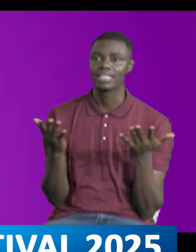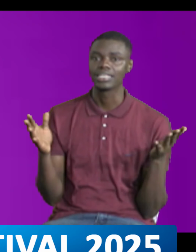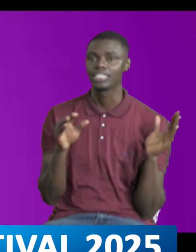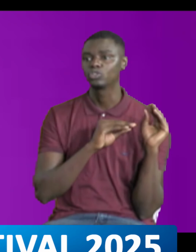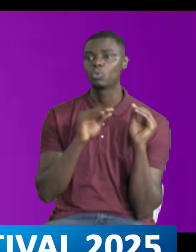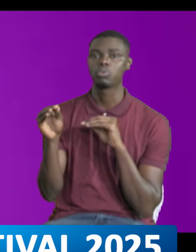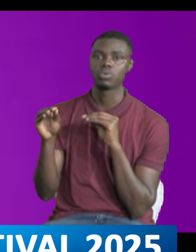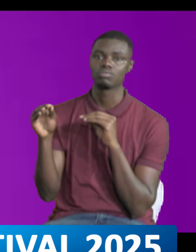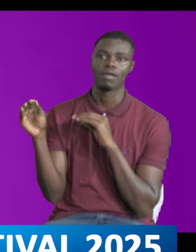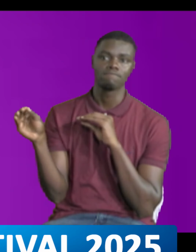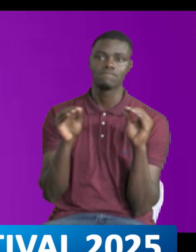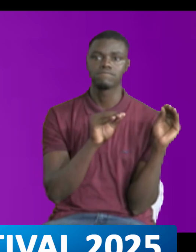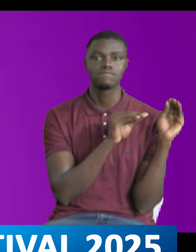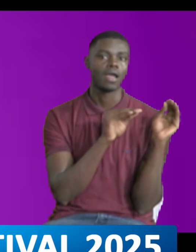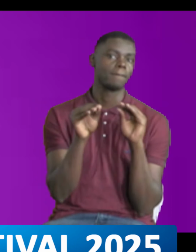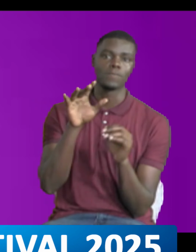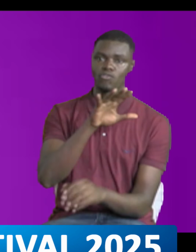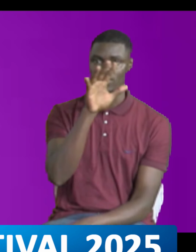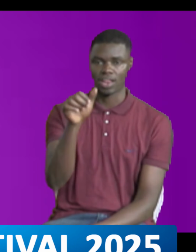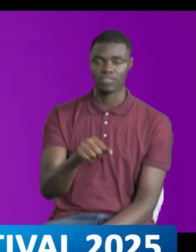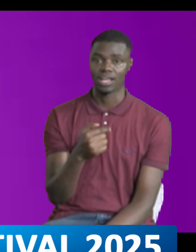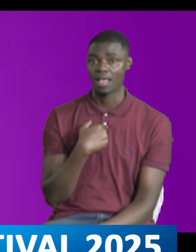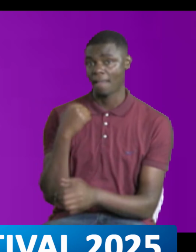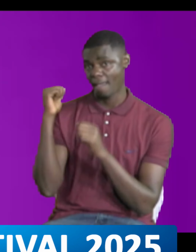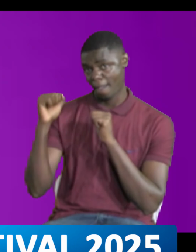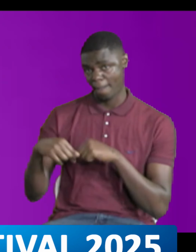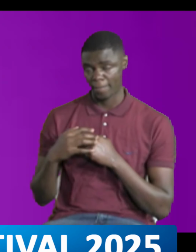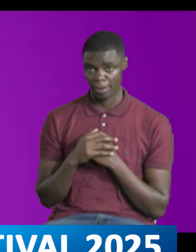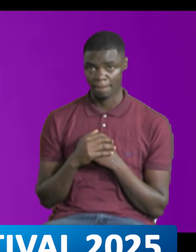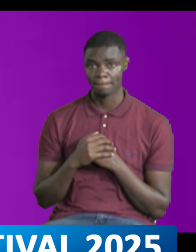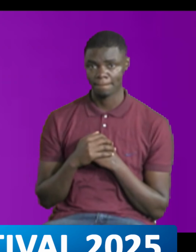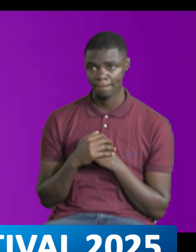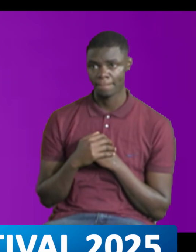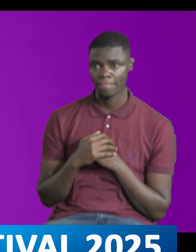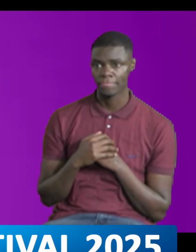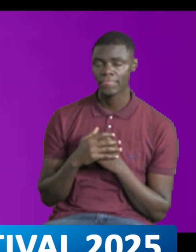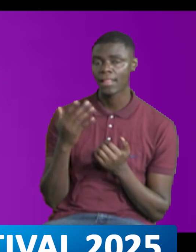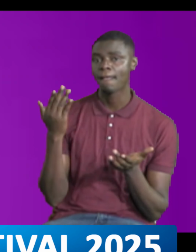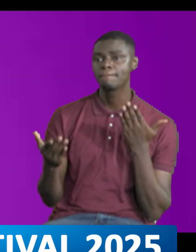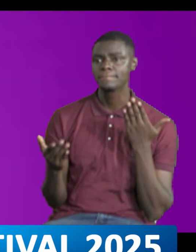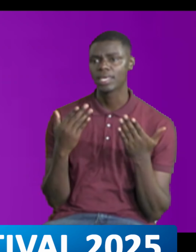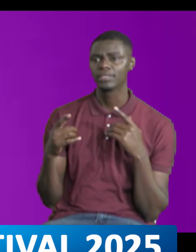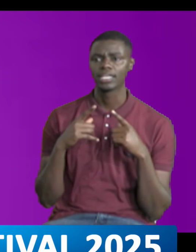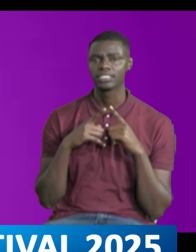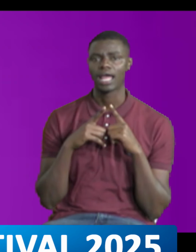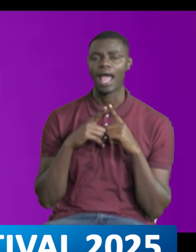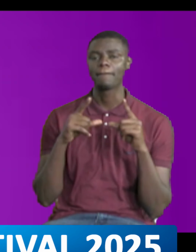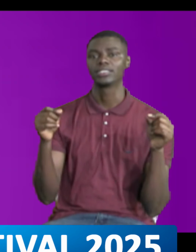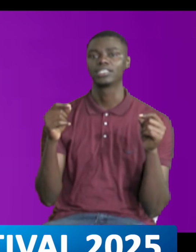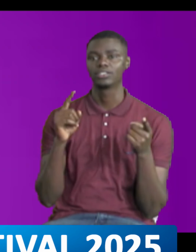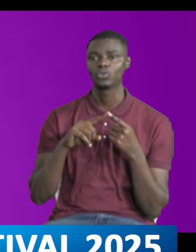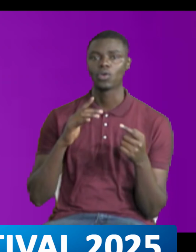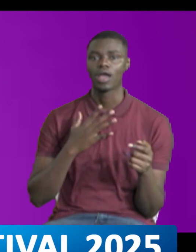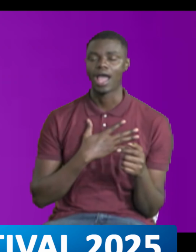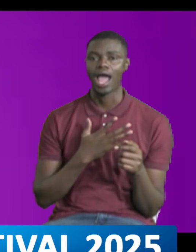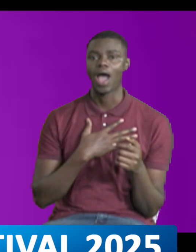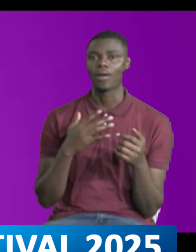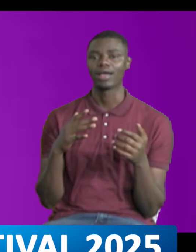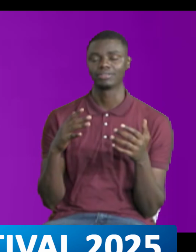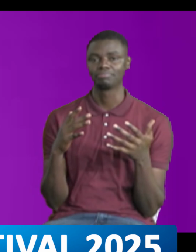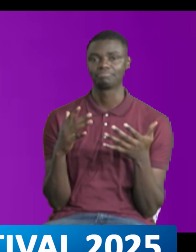take it on the road. Yeah, I agree. And I'll just maybe a message to our beloved